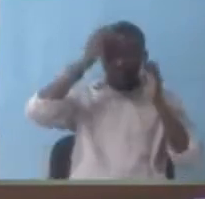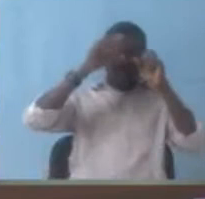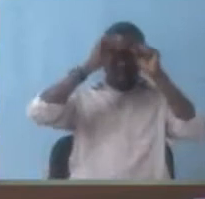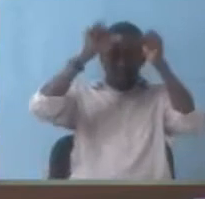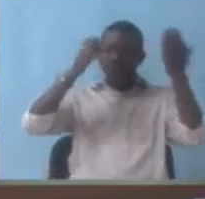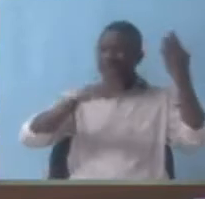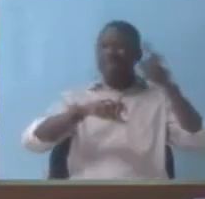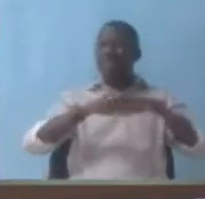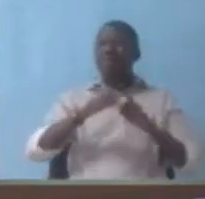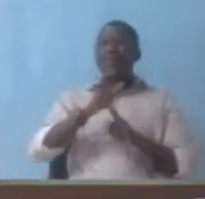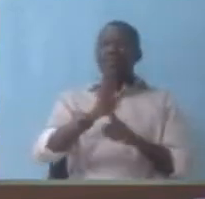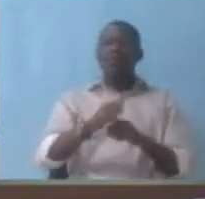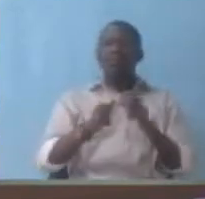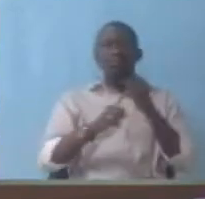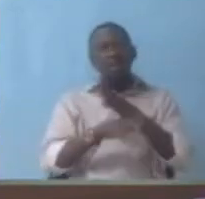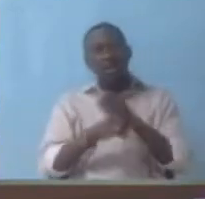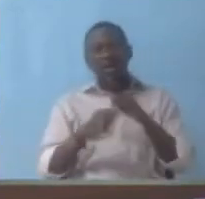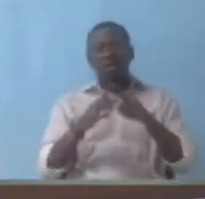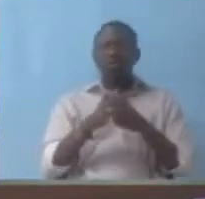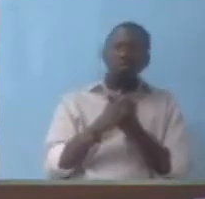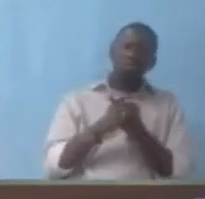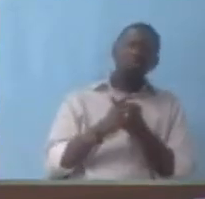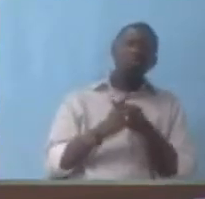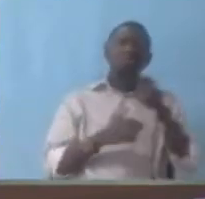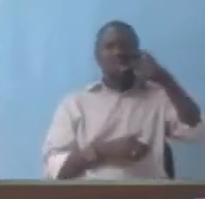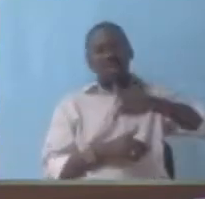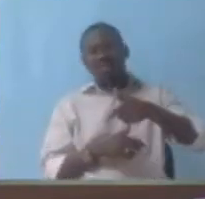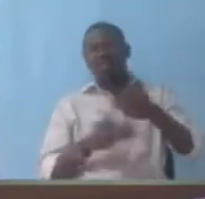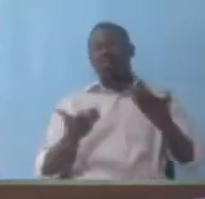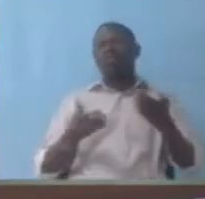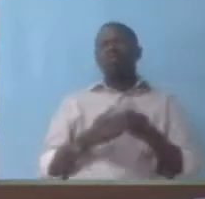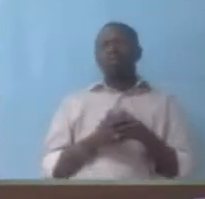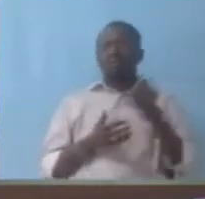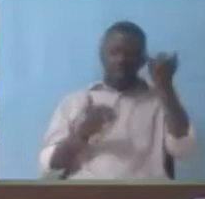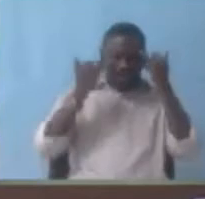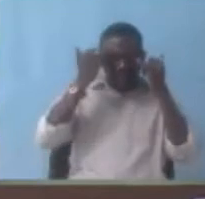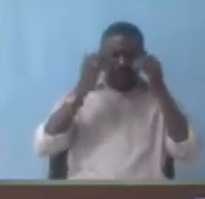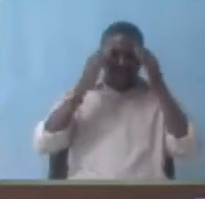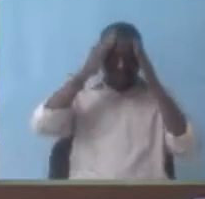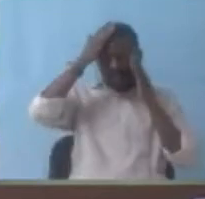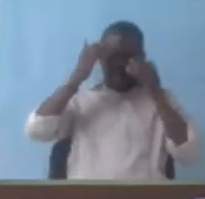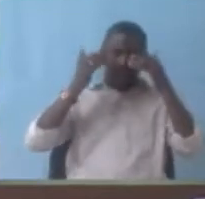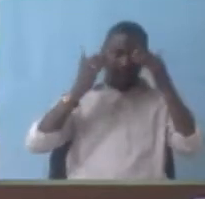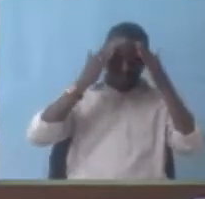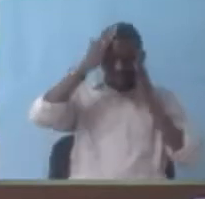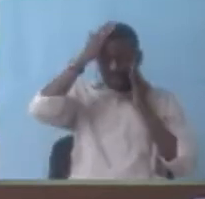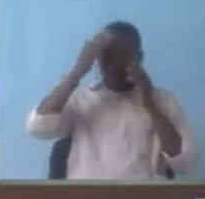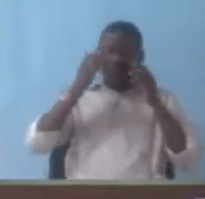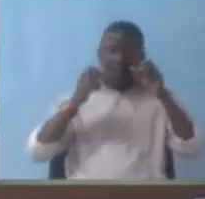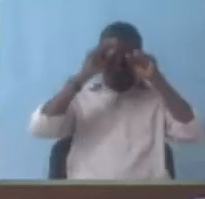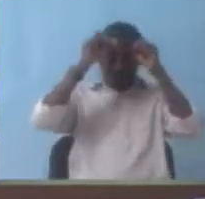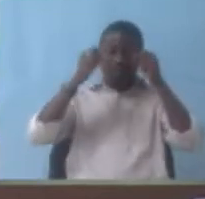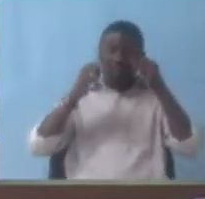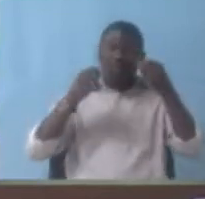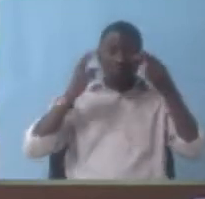ngon nyindo niye je fon jube ibaka ibaje la je ko ya safije ko itol kabri tol ni nyim fero fon nata ite fero menta wala nyinde ko ye dingi